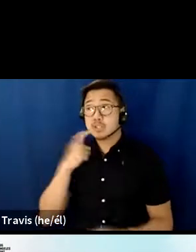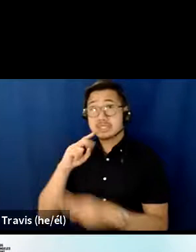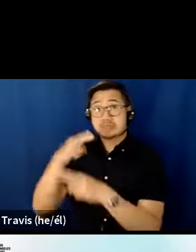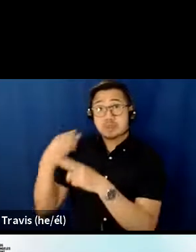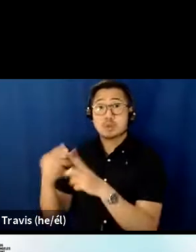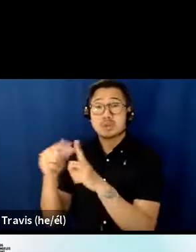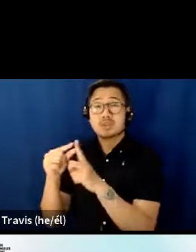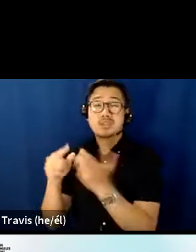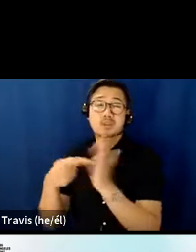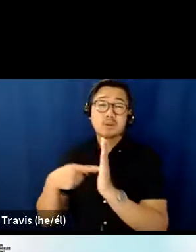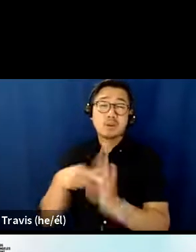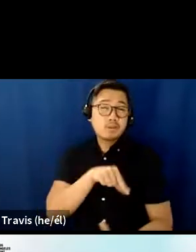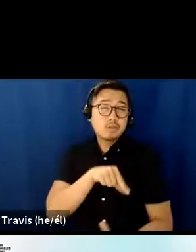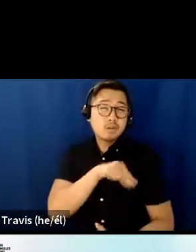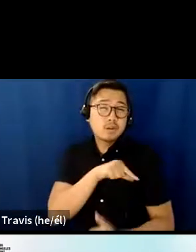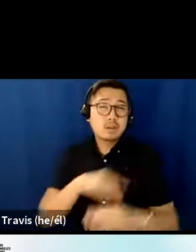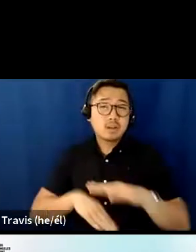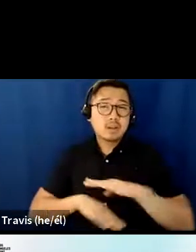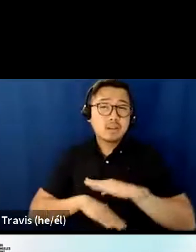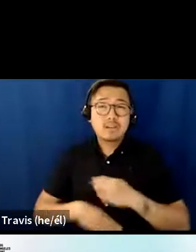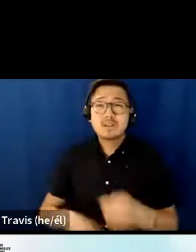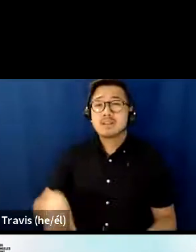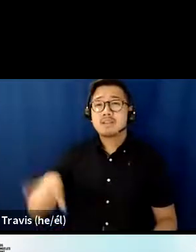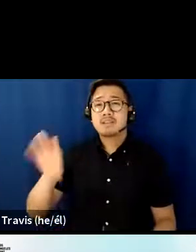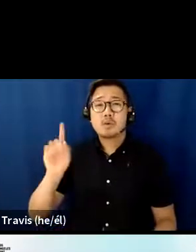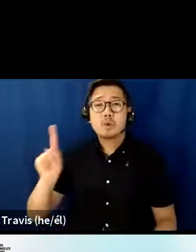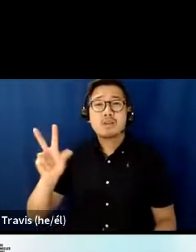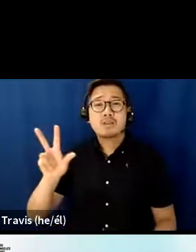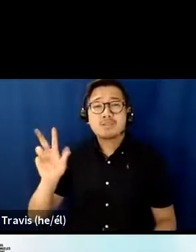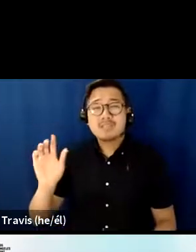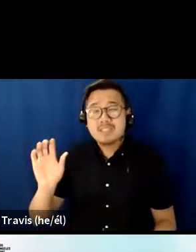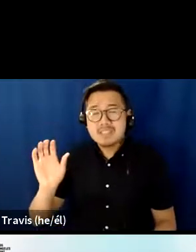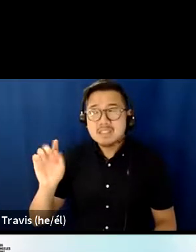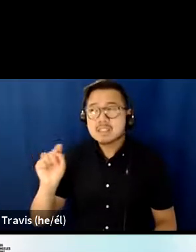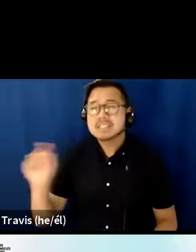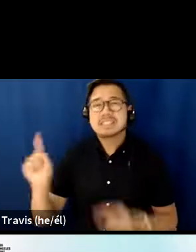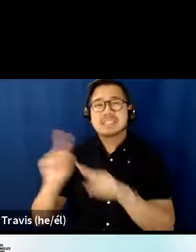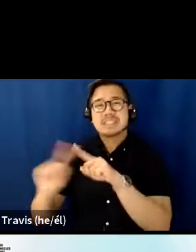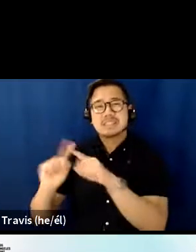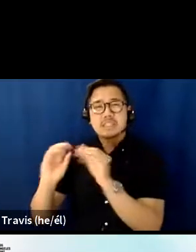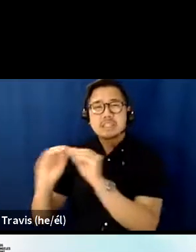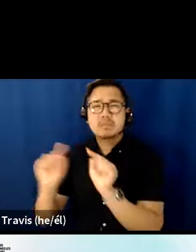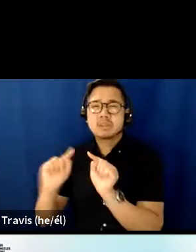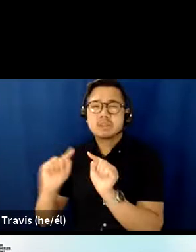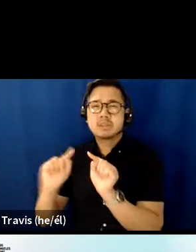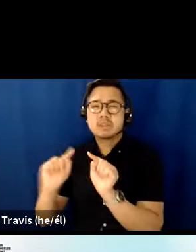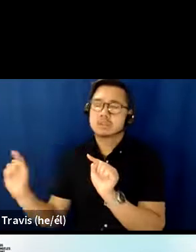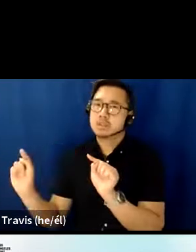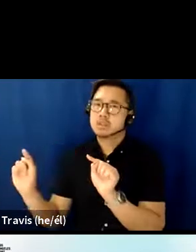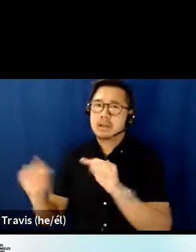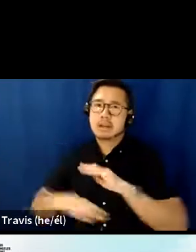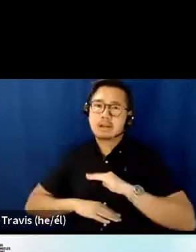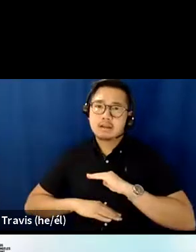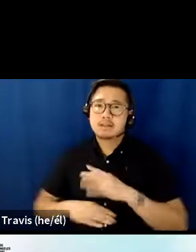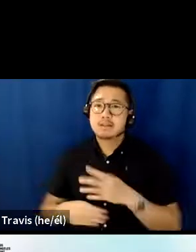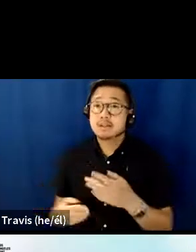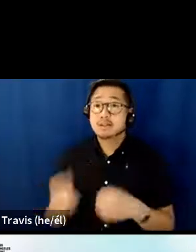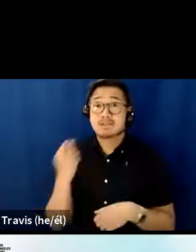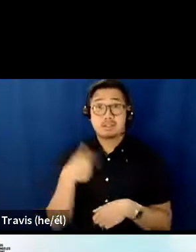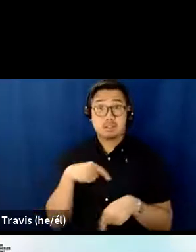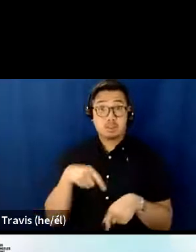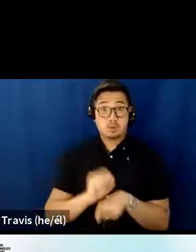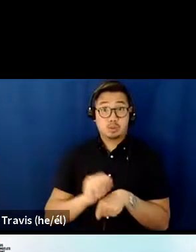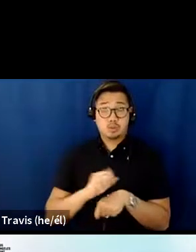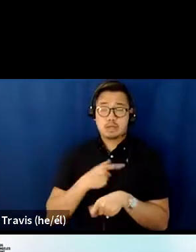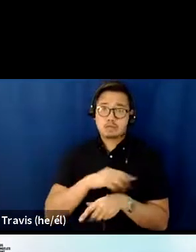eligibility, needing to have your 501c3 or have a fiscal sponsor. Like, I have been in this work for a few years now,